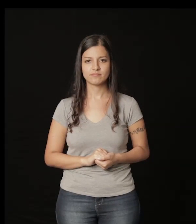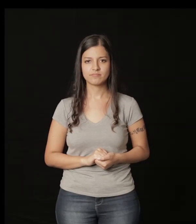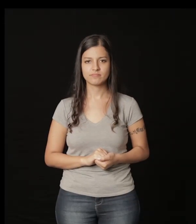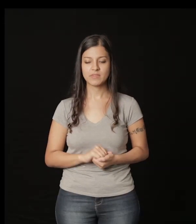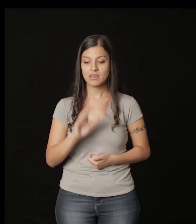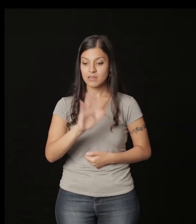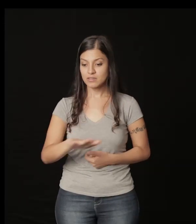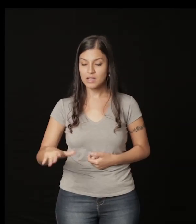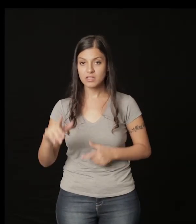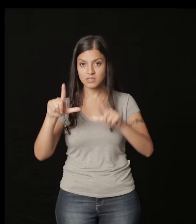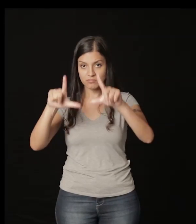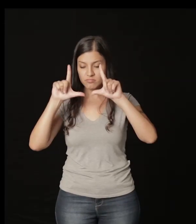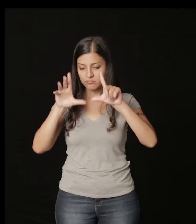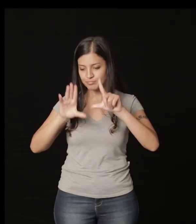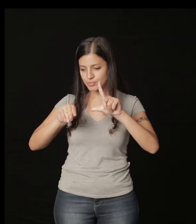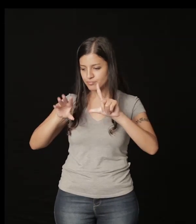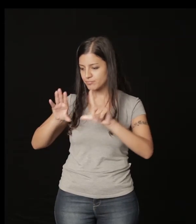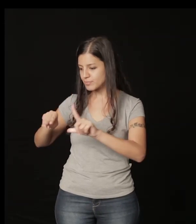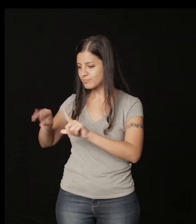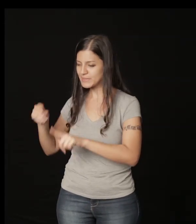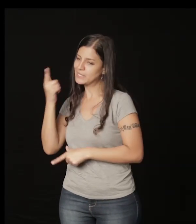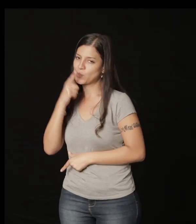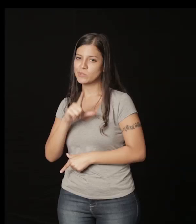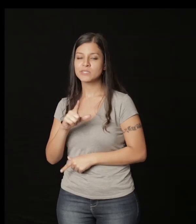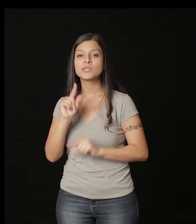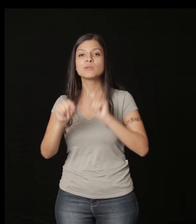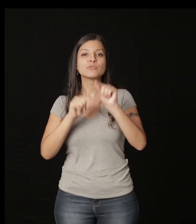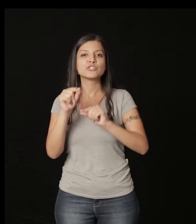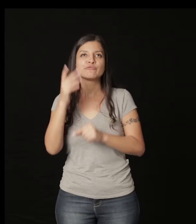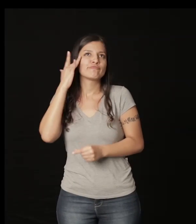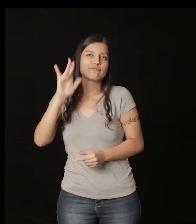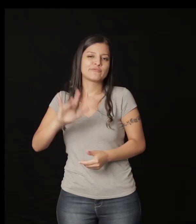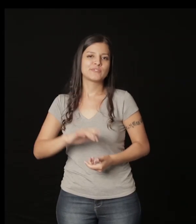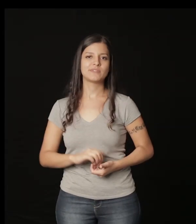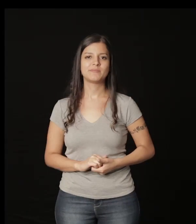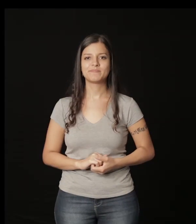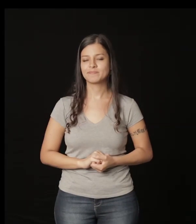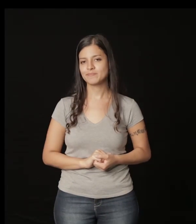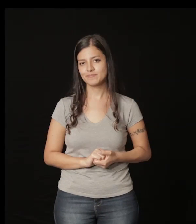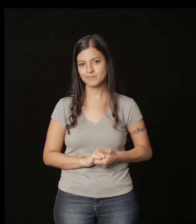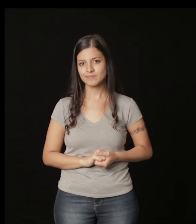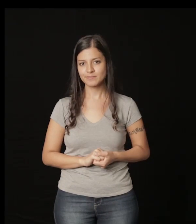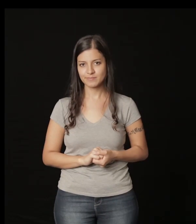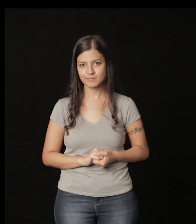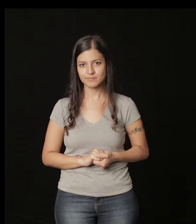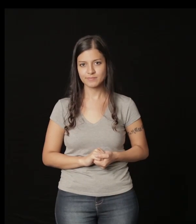interestingly, it was unable to photograph children. No idea why, I think.